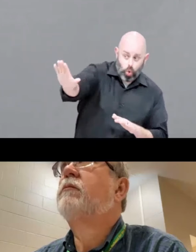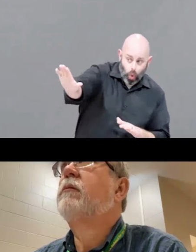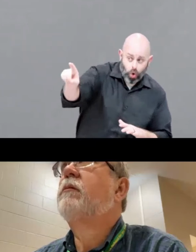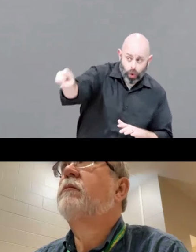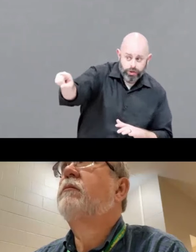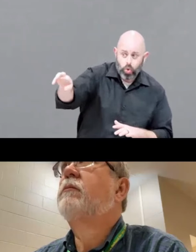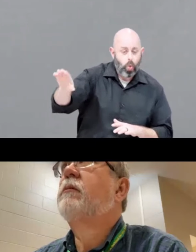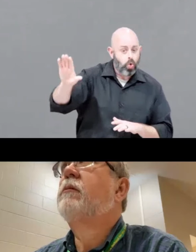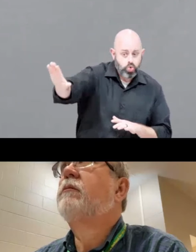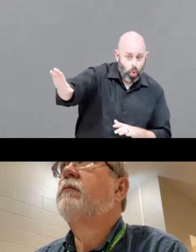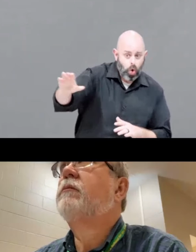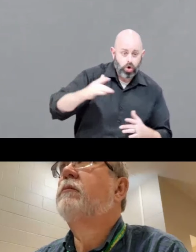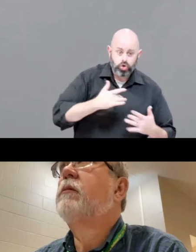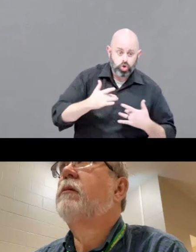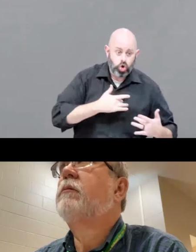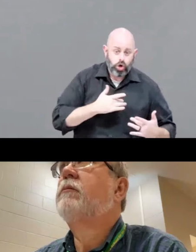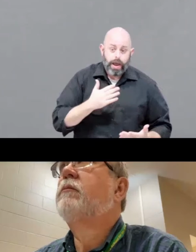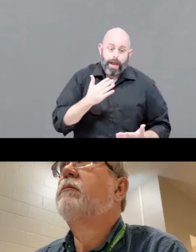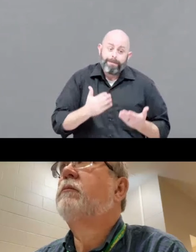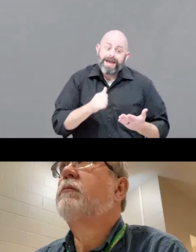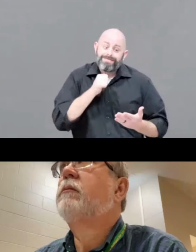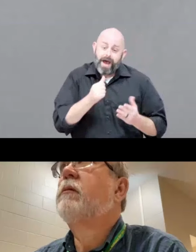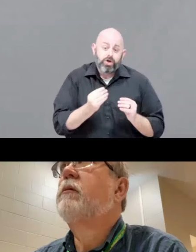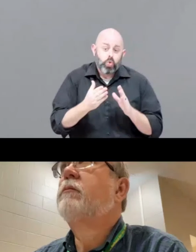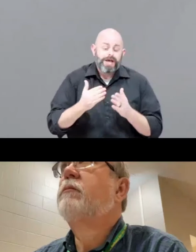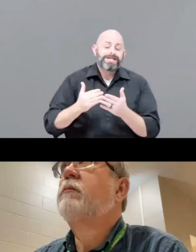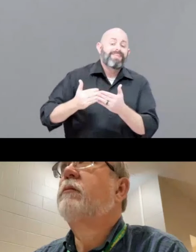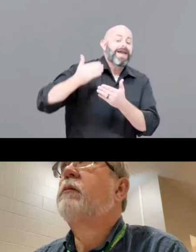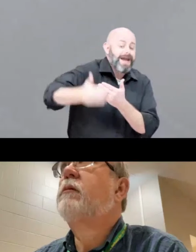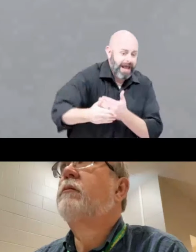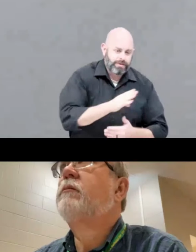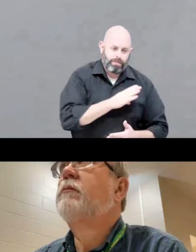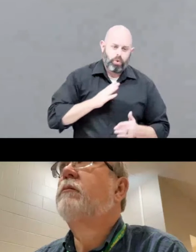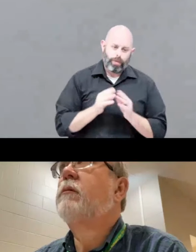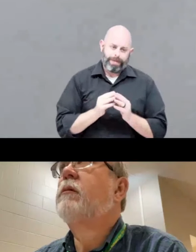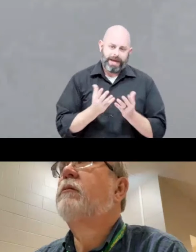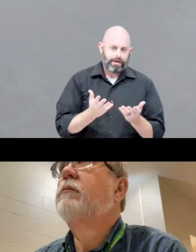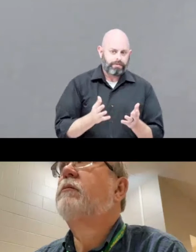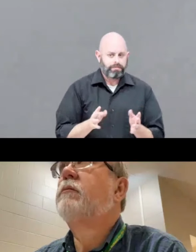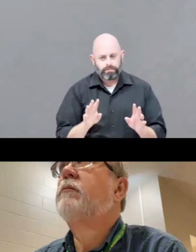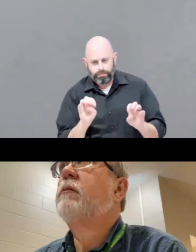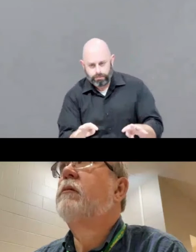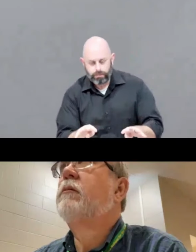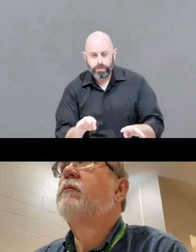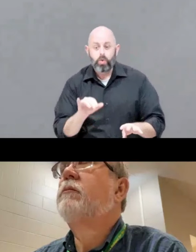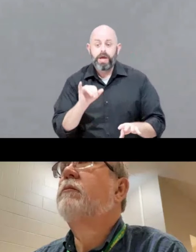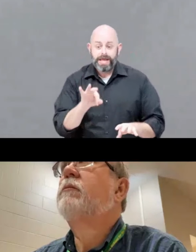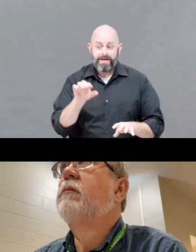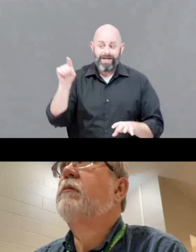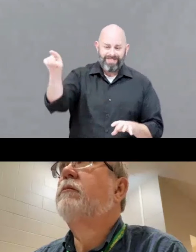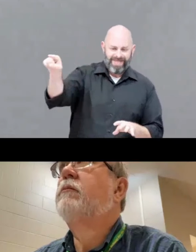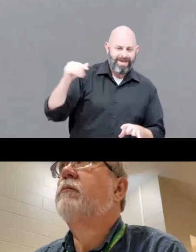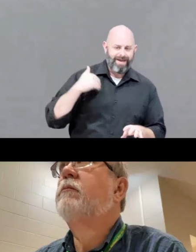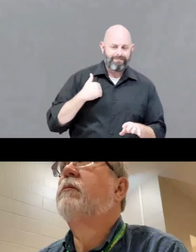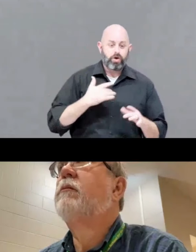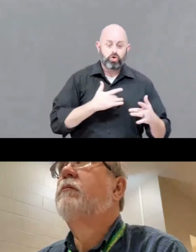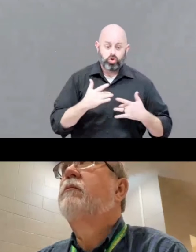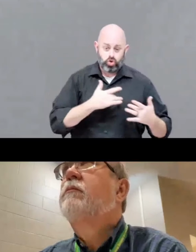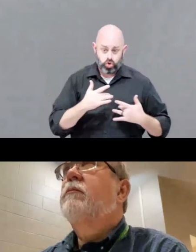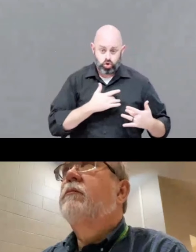your concern may or may not be addressed in the next board meeting. And so that if they did have a